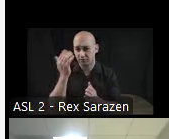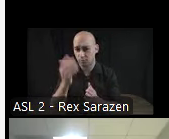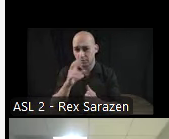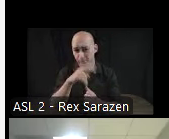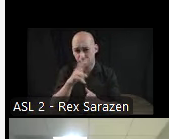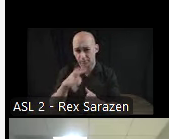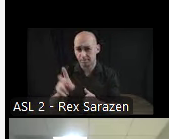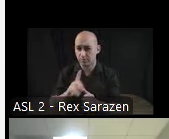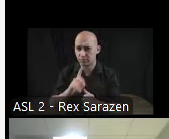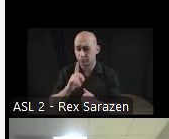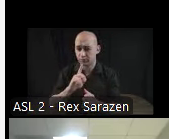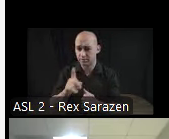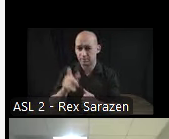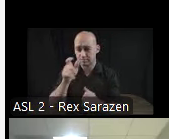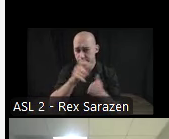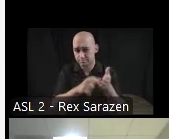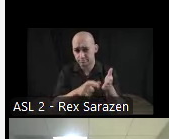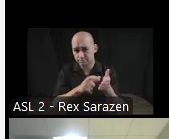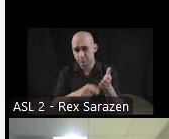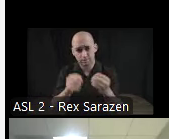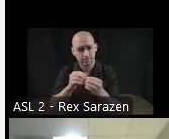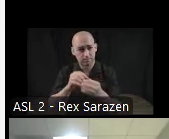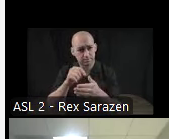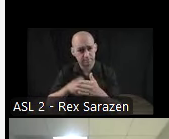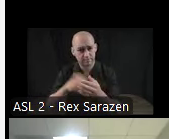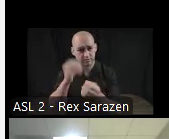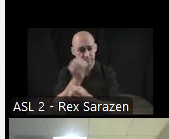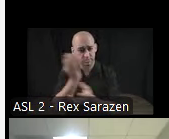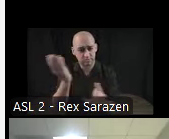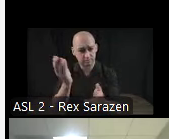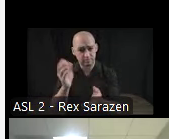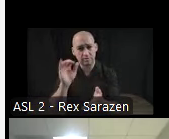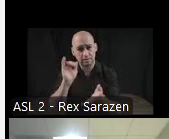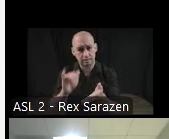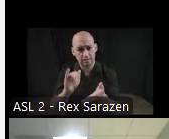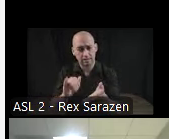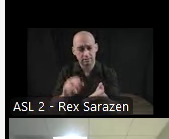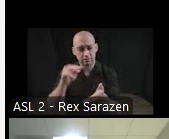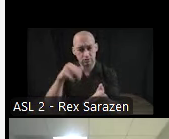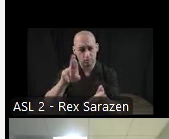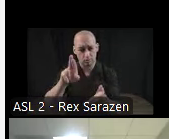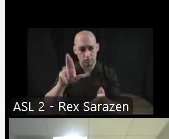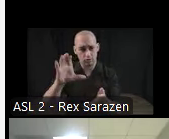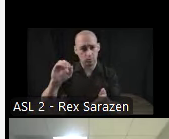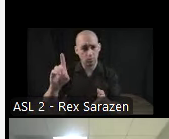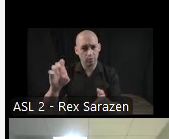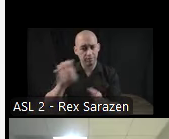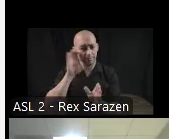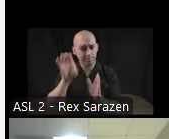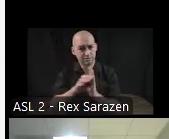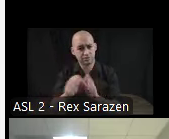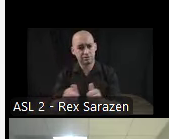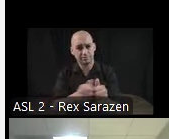actual article and get more details, this is a QR code that you can pull up that